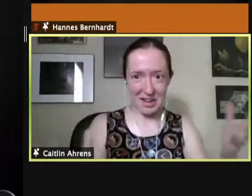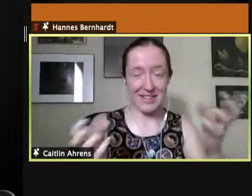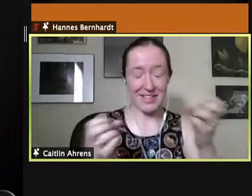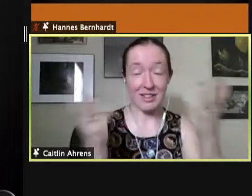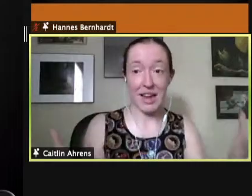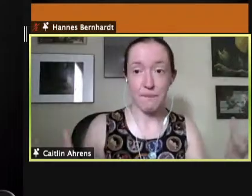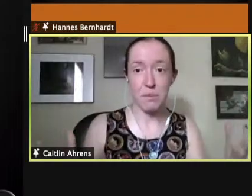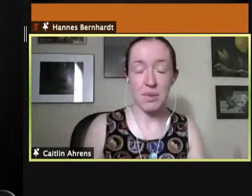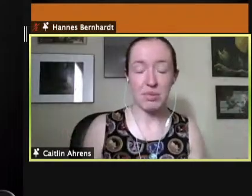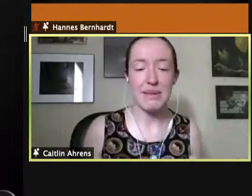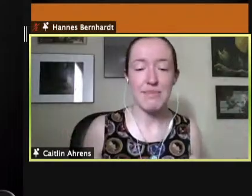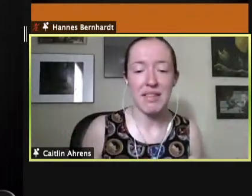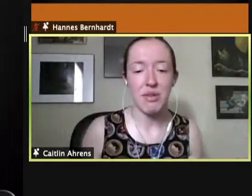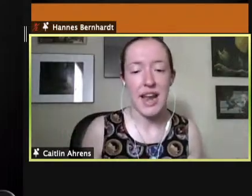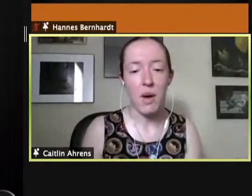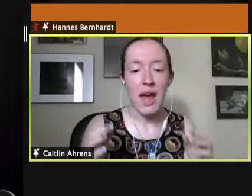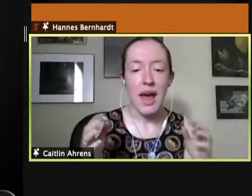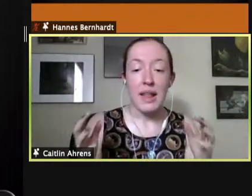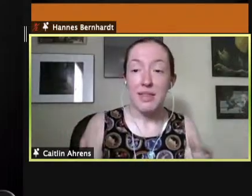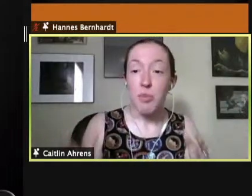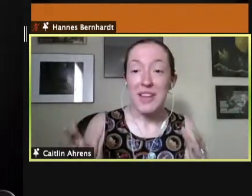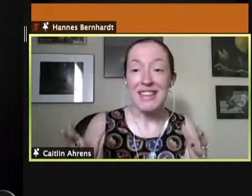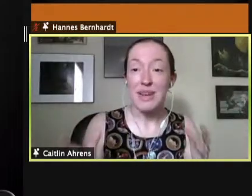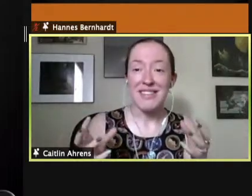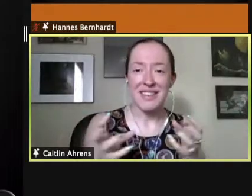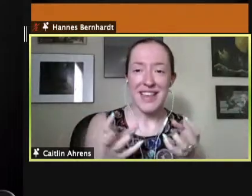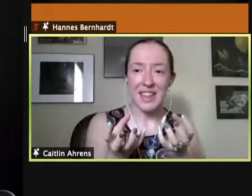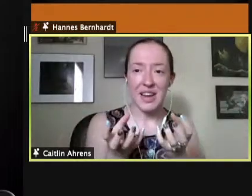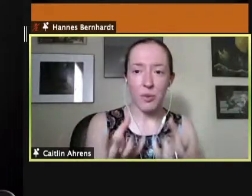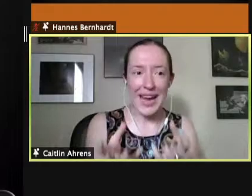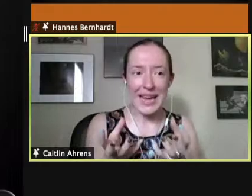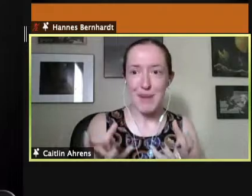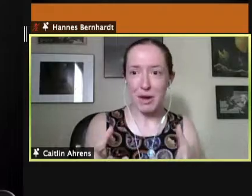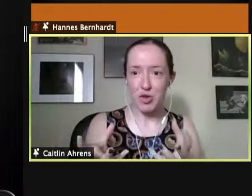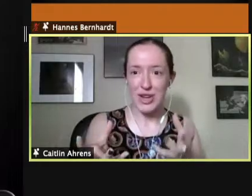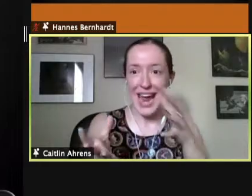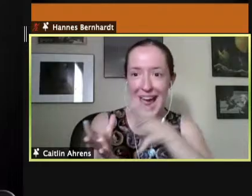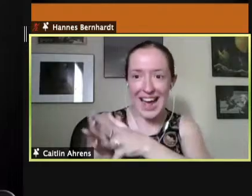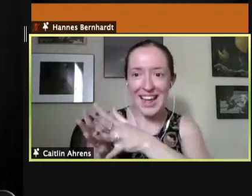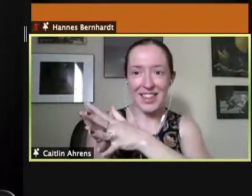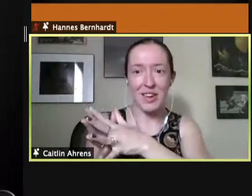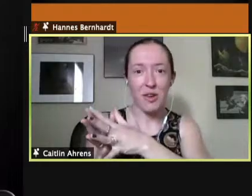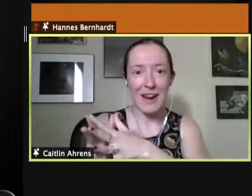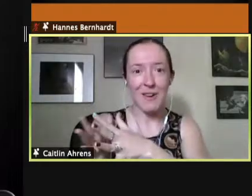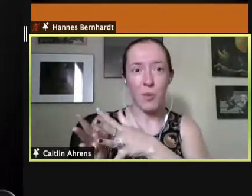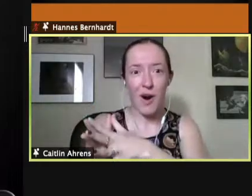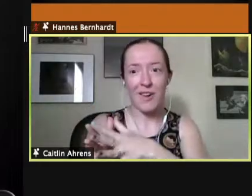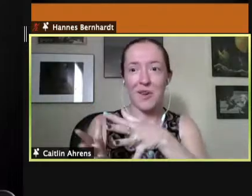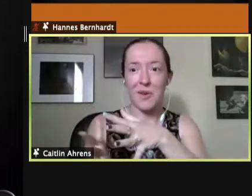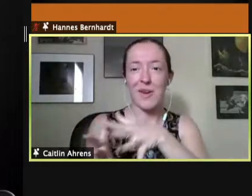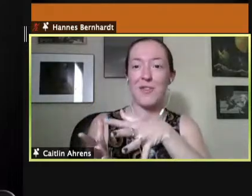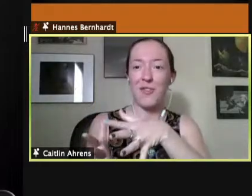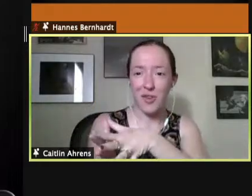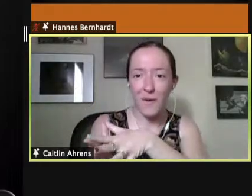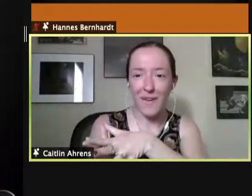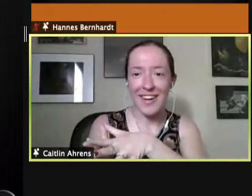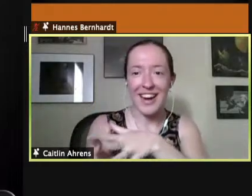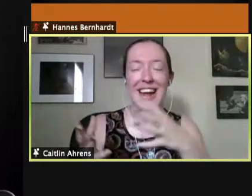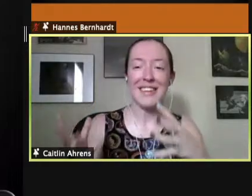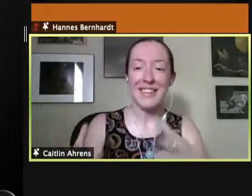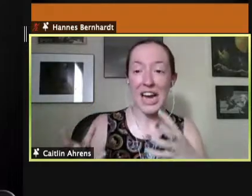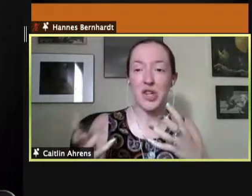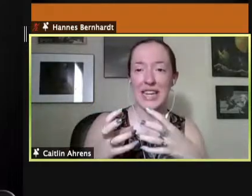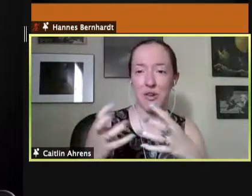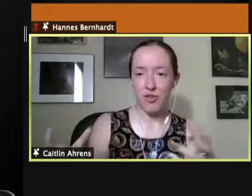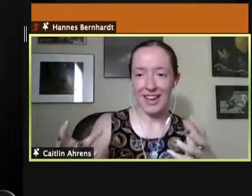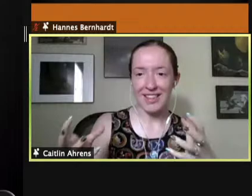it just looks like a complete mess right now. What this means is that the grain boundary at the crater wall or the floor